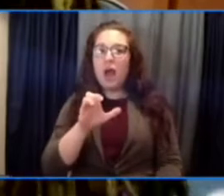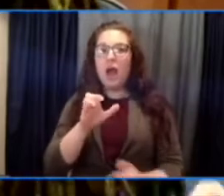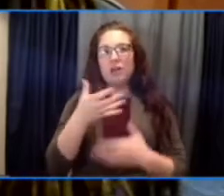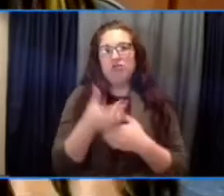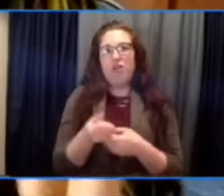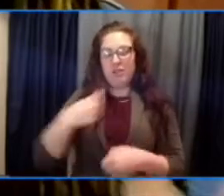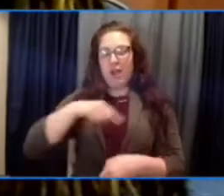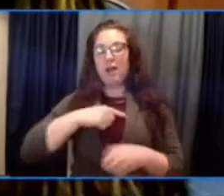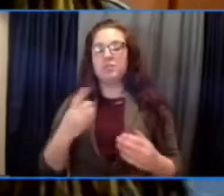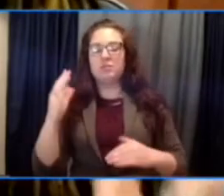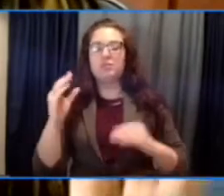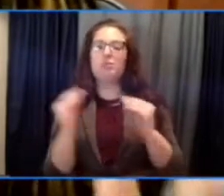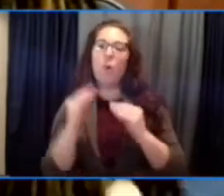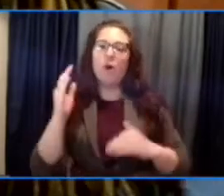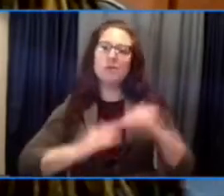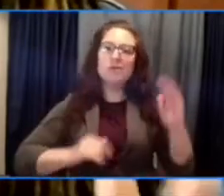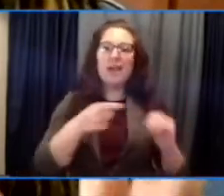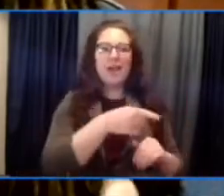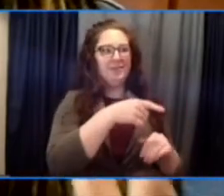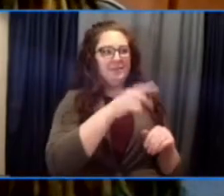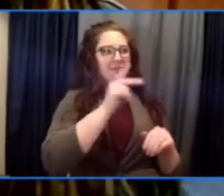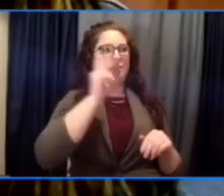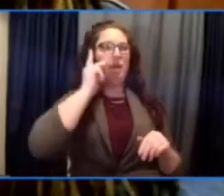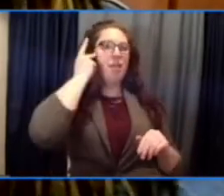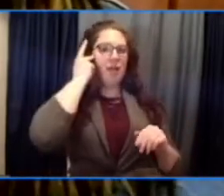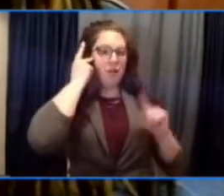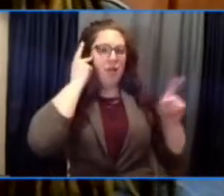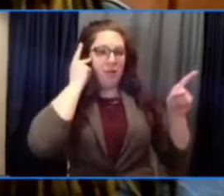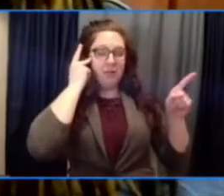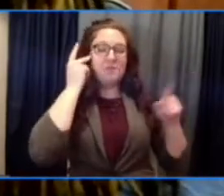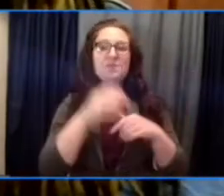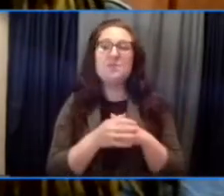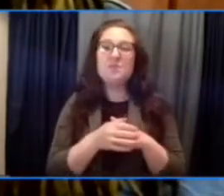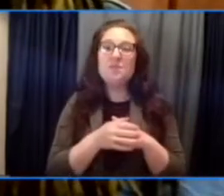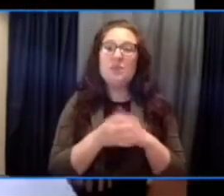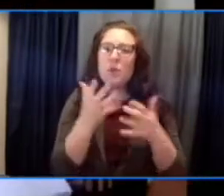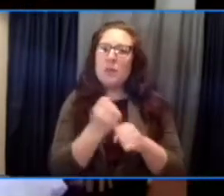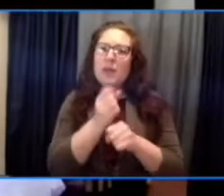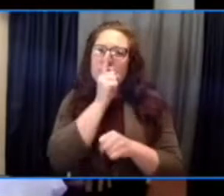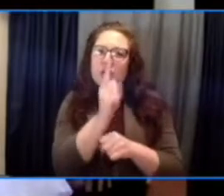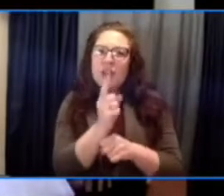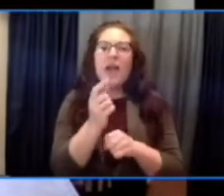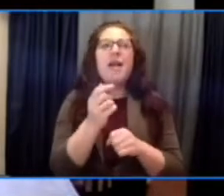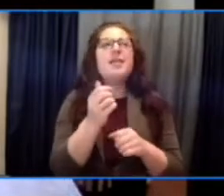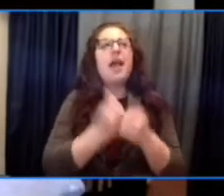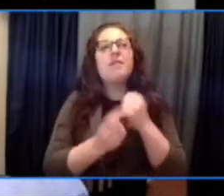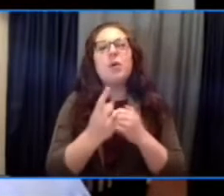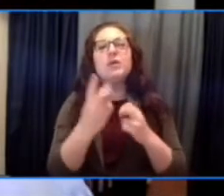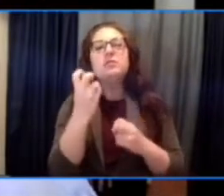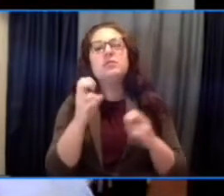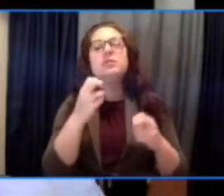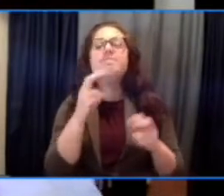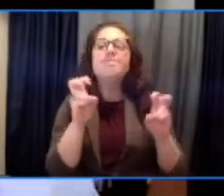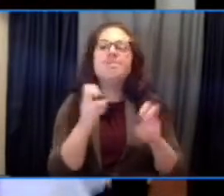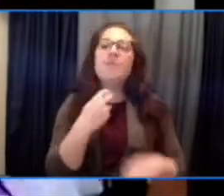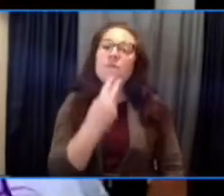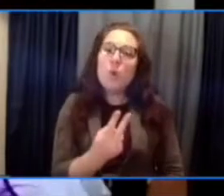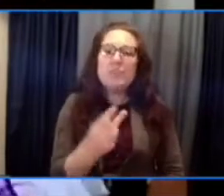than anything is that you fight and make sure we have a seat at the table. That means so much, Prentice.